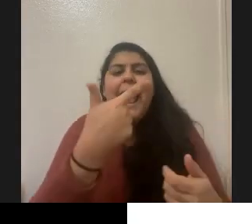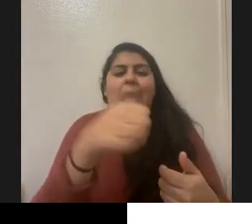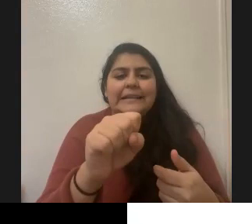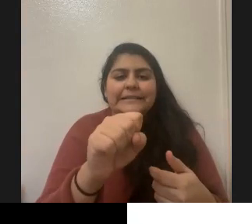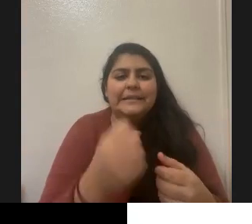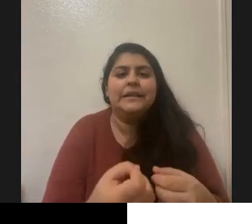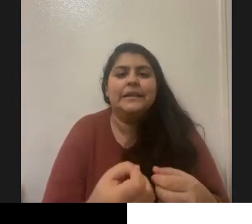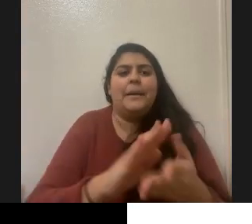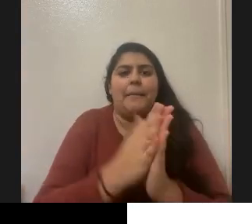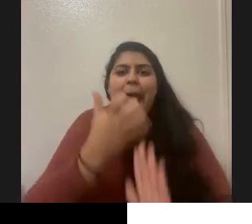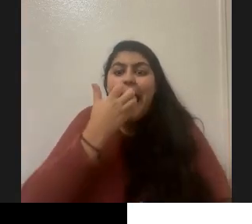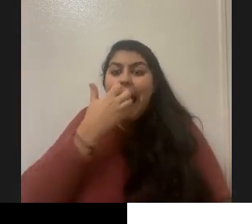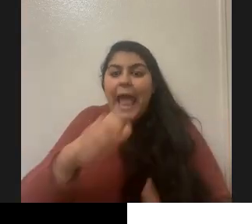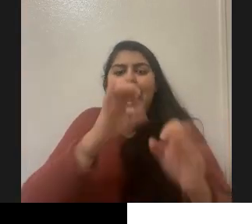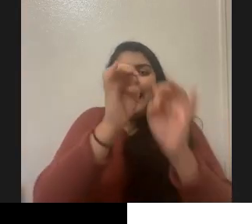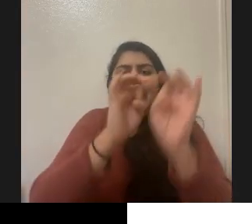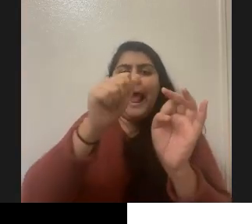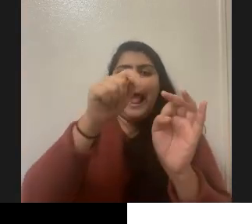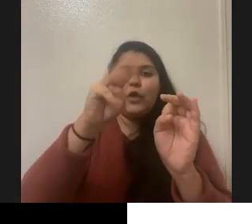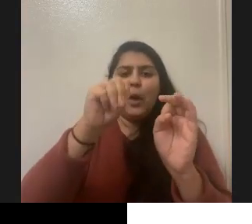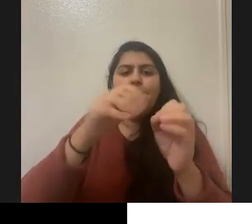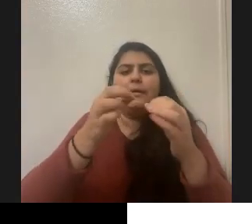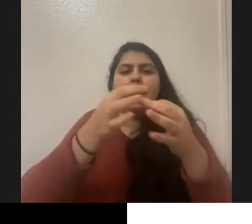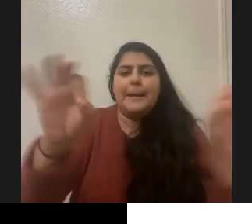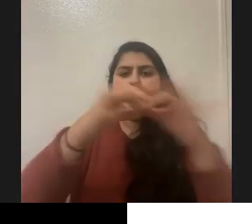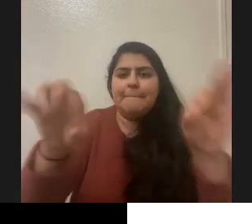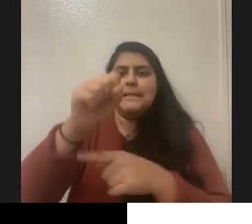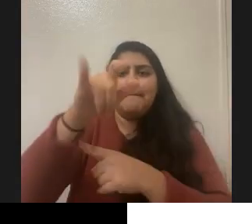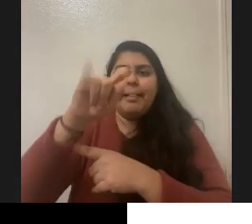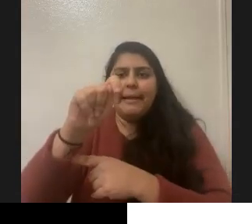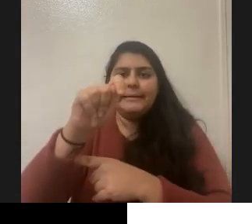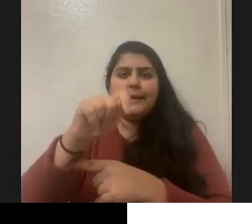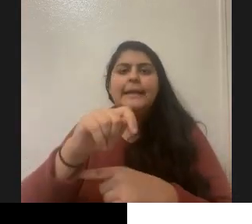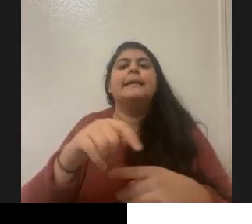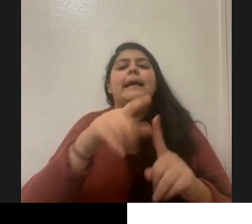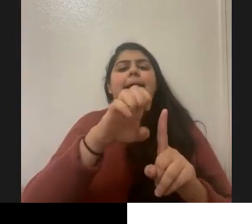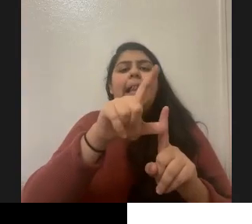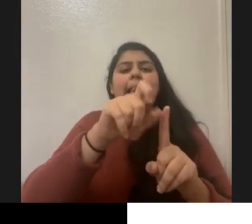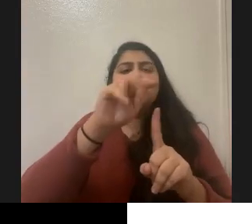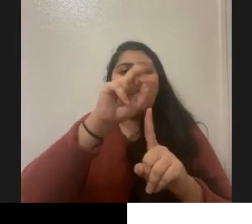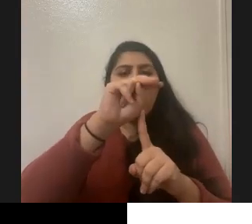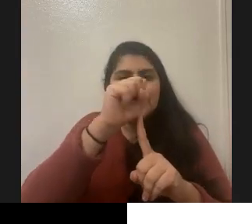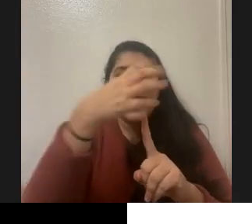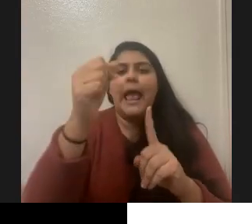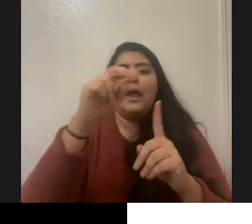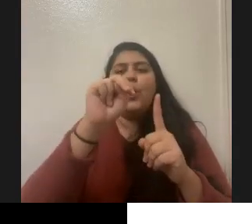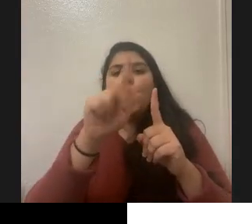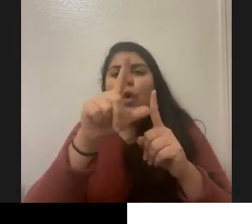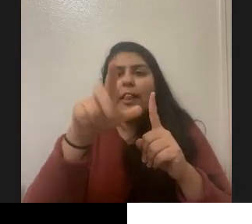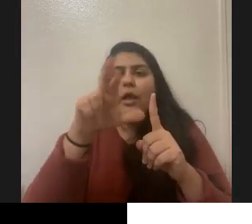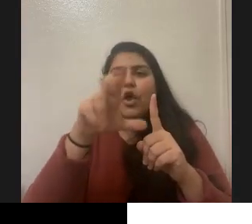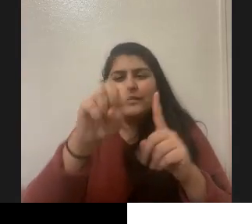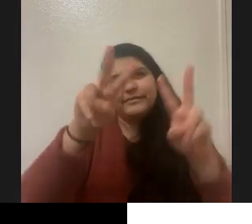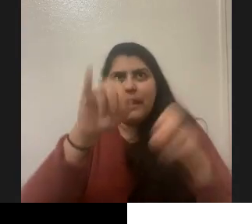that the atoms inside of the gas now split apart. Now you have your electrons and your, you know, your nucleus, your